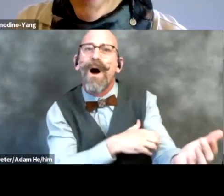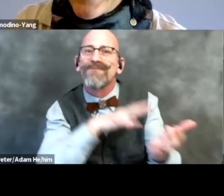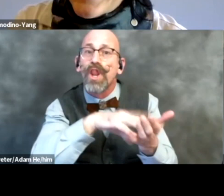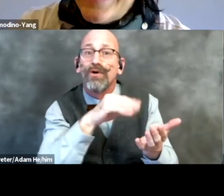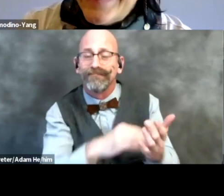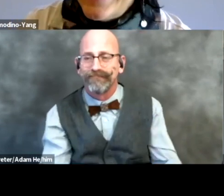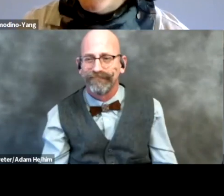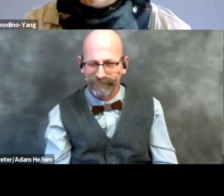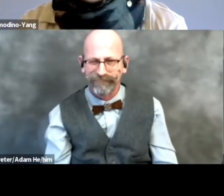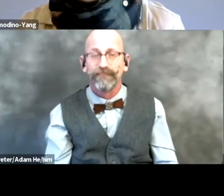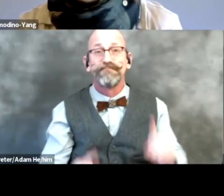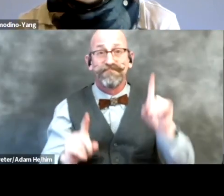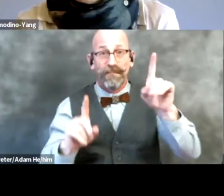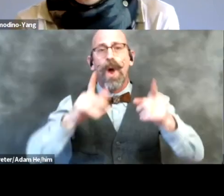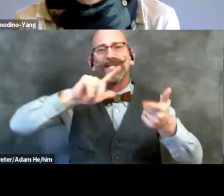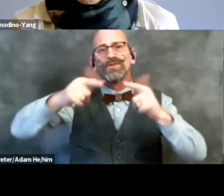Okay.